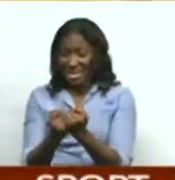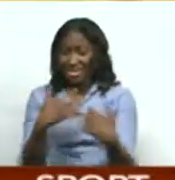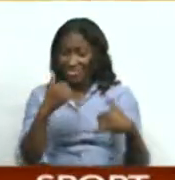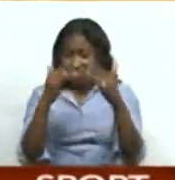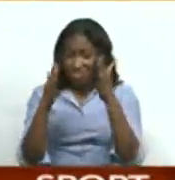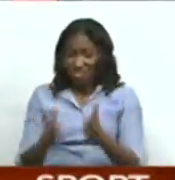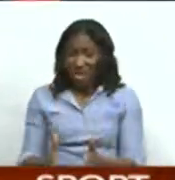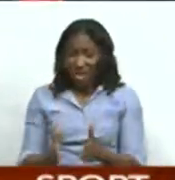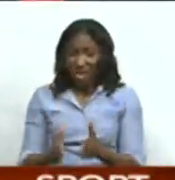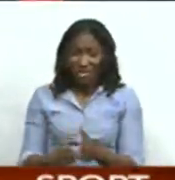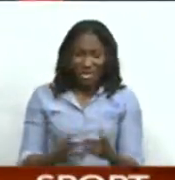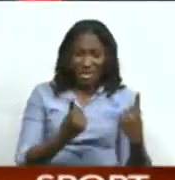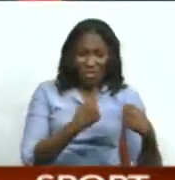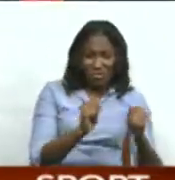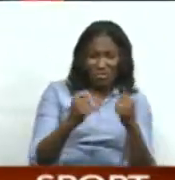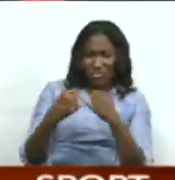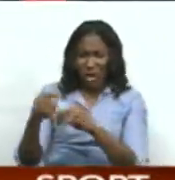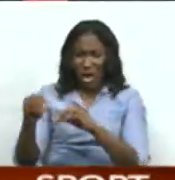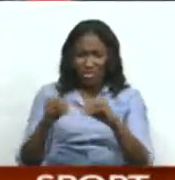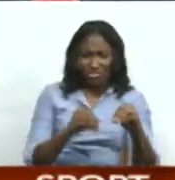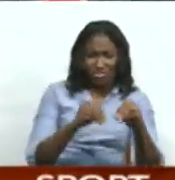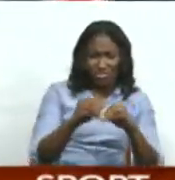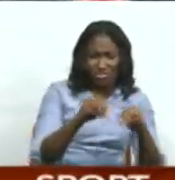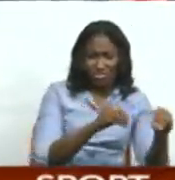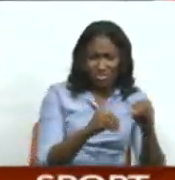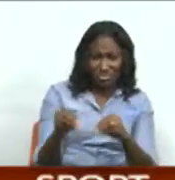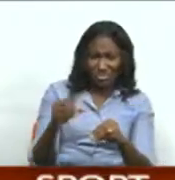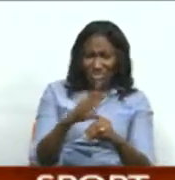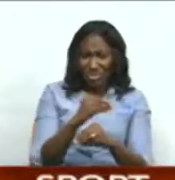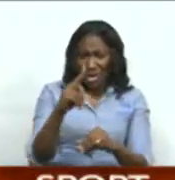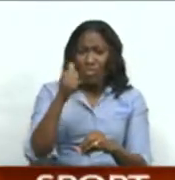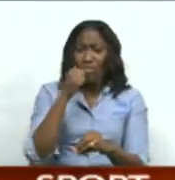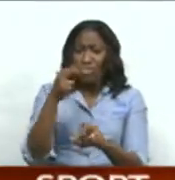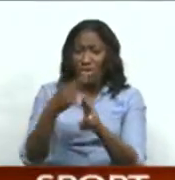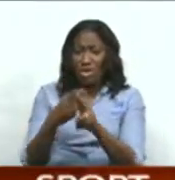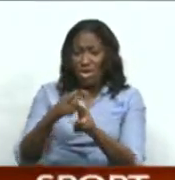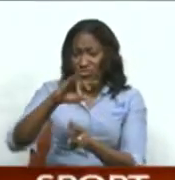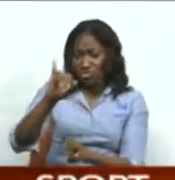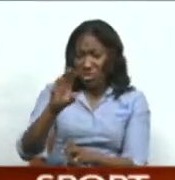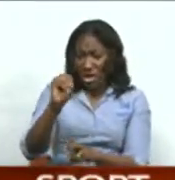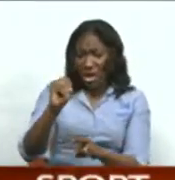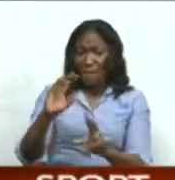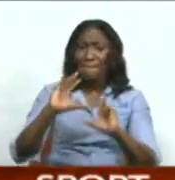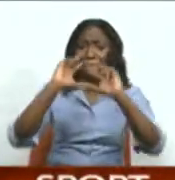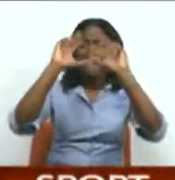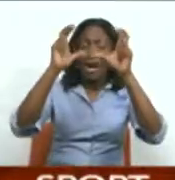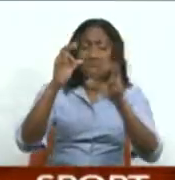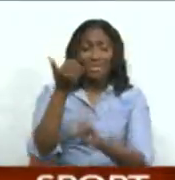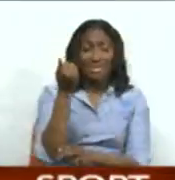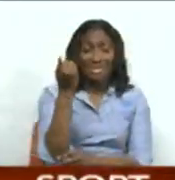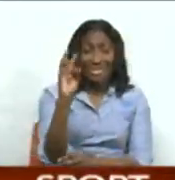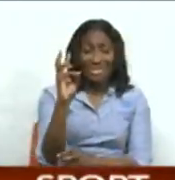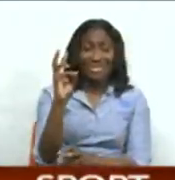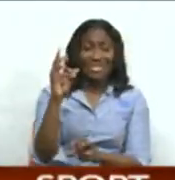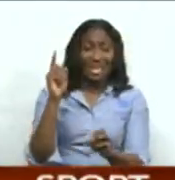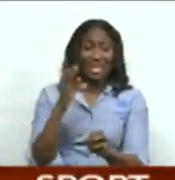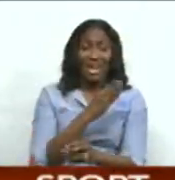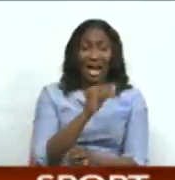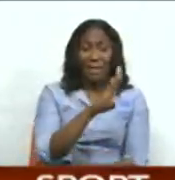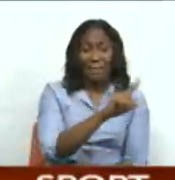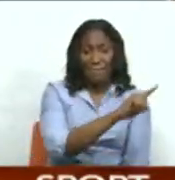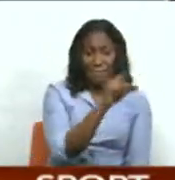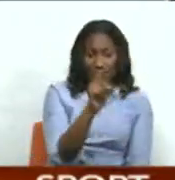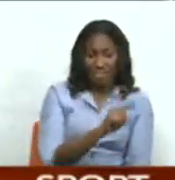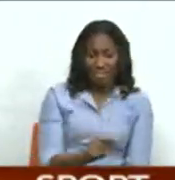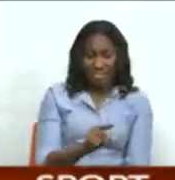be quite miserable and, led by Jocelyn Marcel, who eventually hit 16 out of 28 attempts, Bermudez shot out to a 10-5